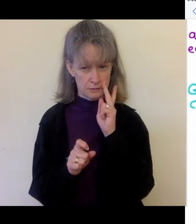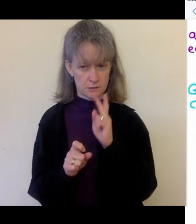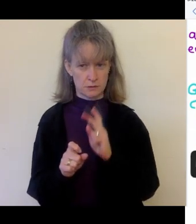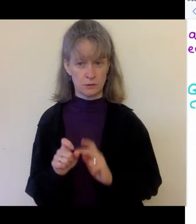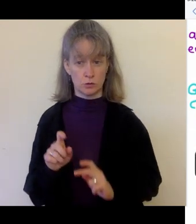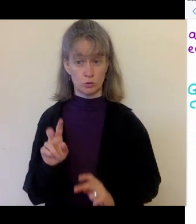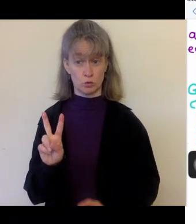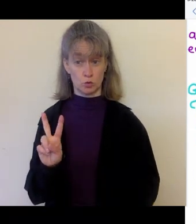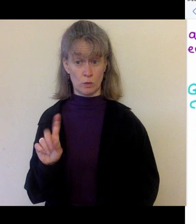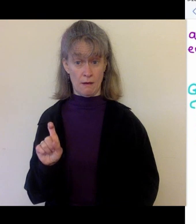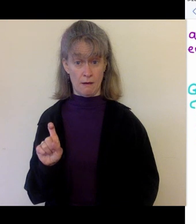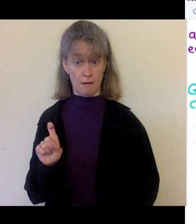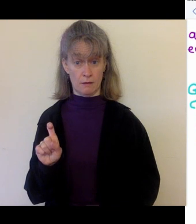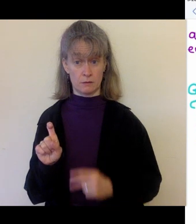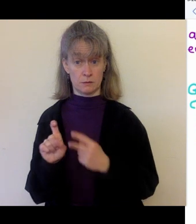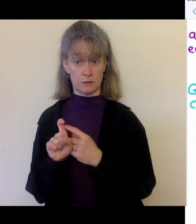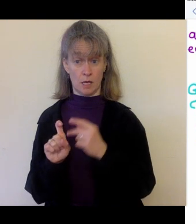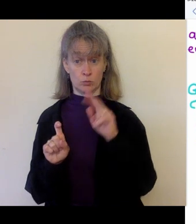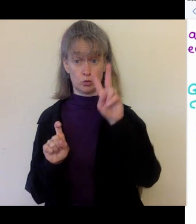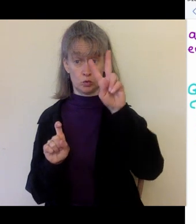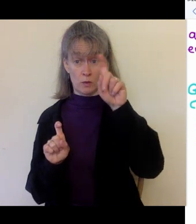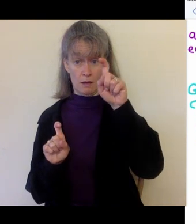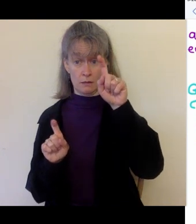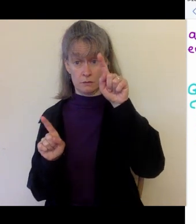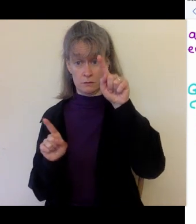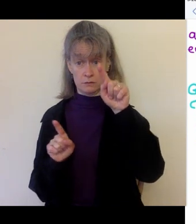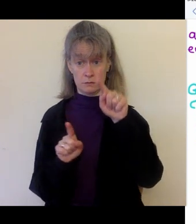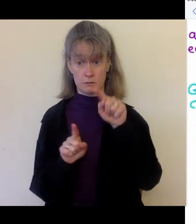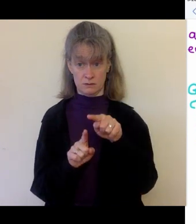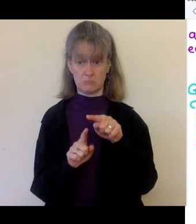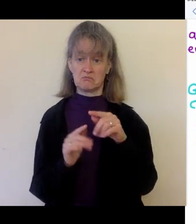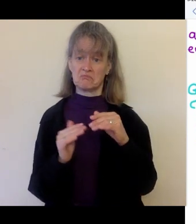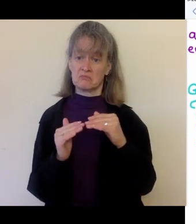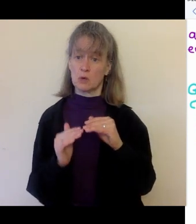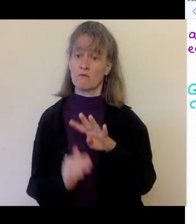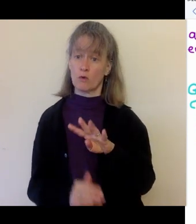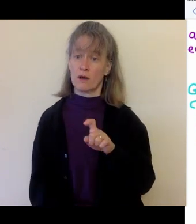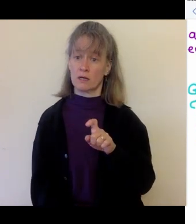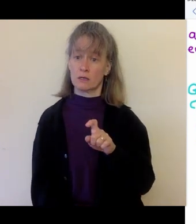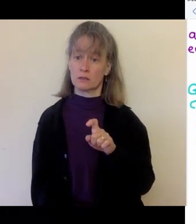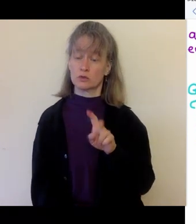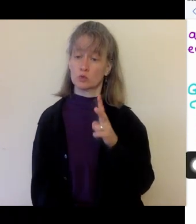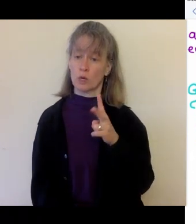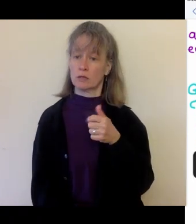2x times 2x is 4x squared.